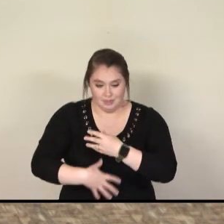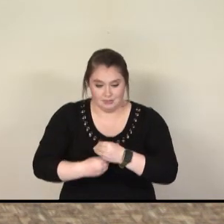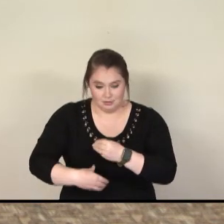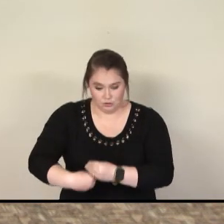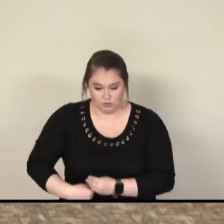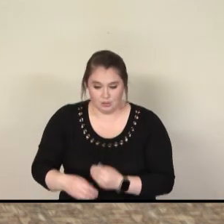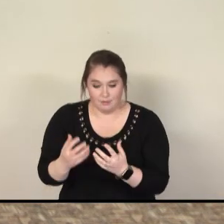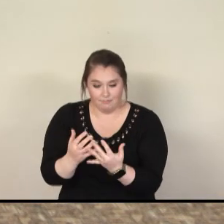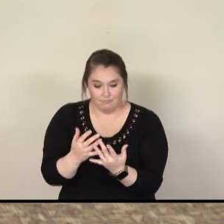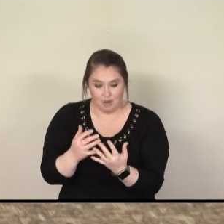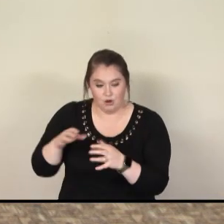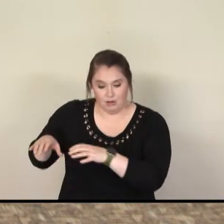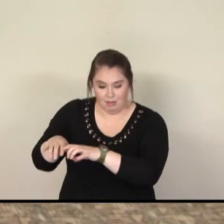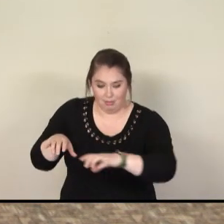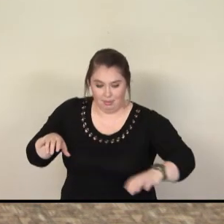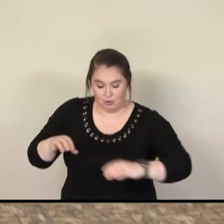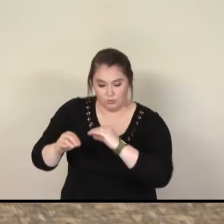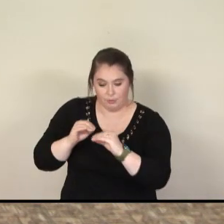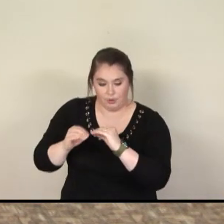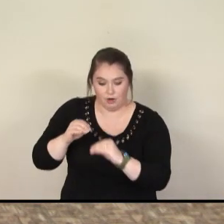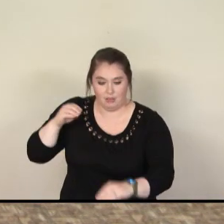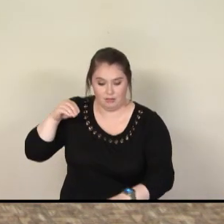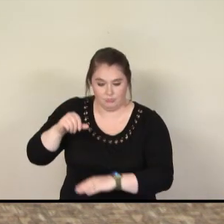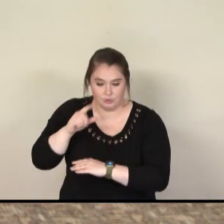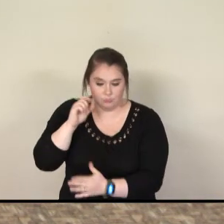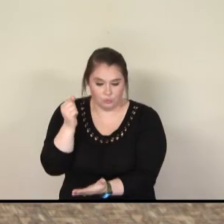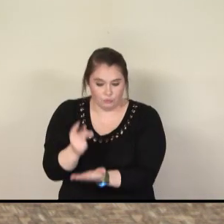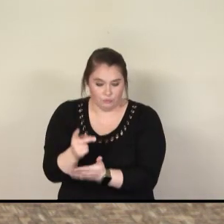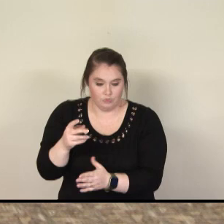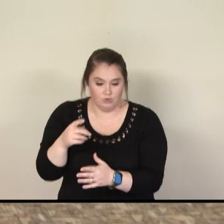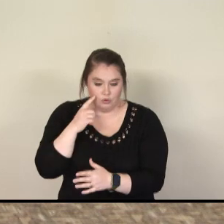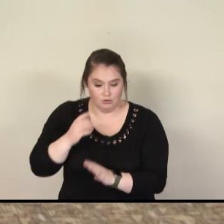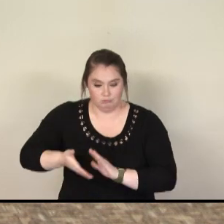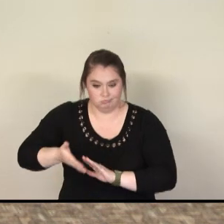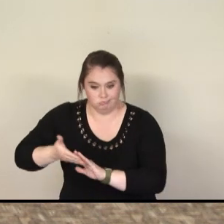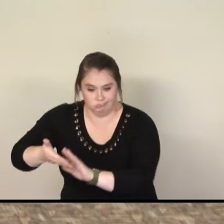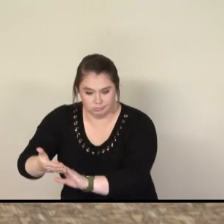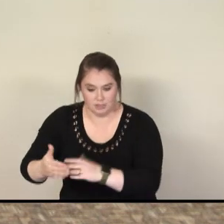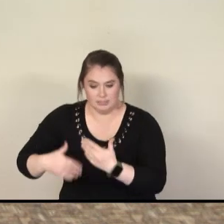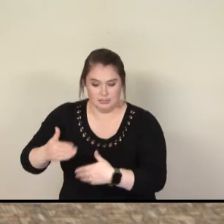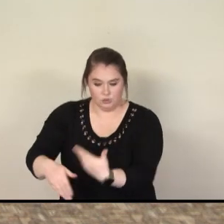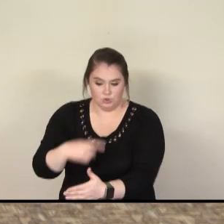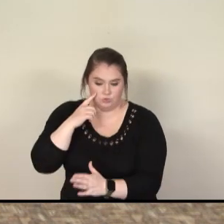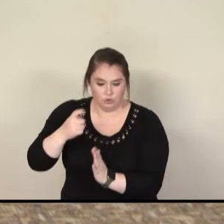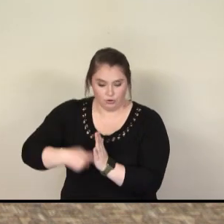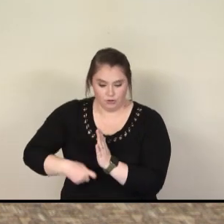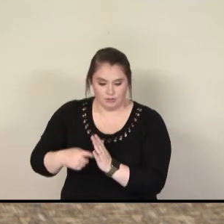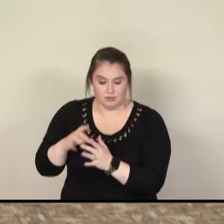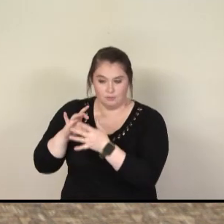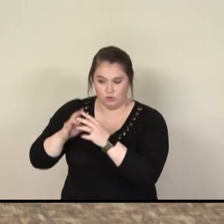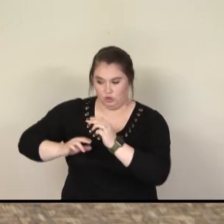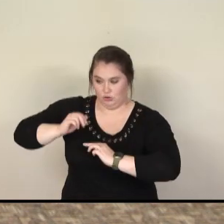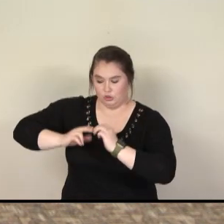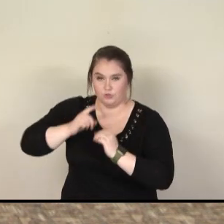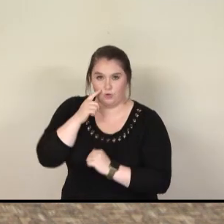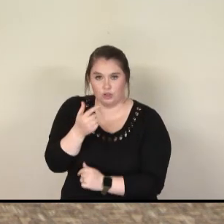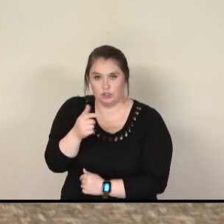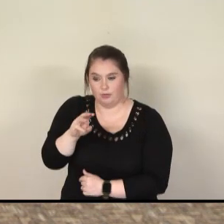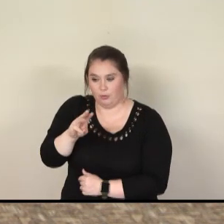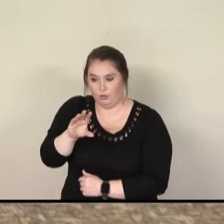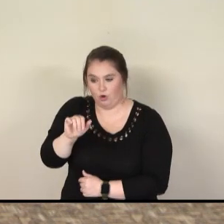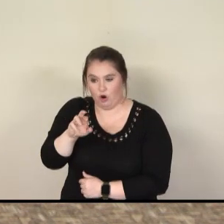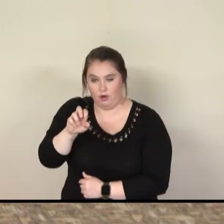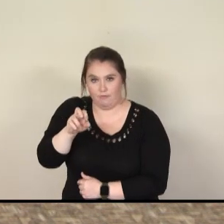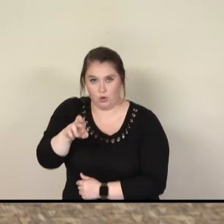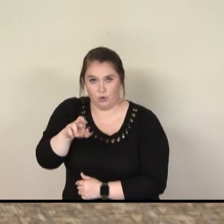fire lane repair allowance and approval of allowance expenditure for acceleration costs related to the construction of G.W. Carver Middle School. That